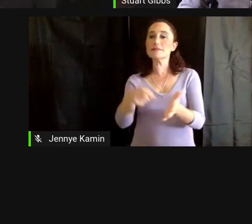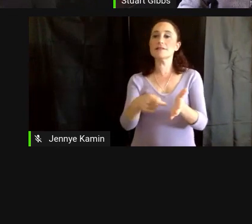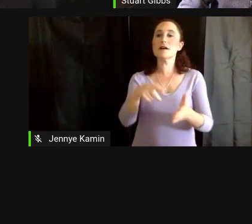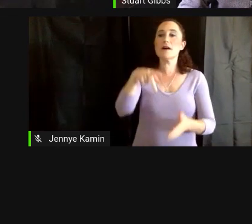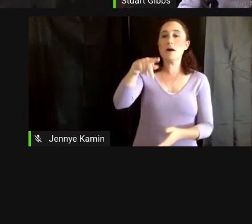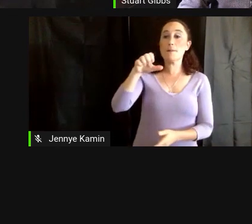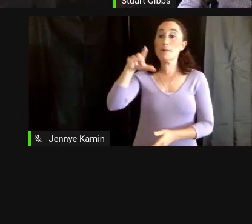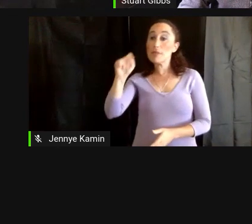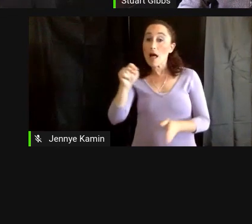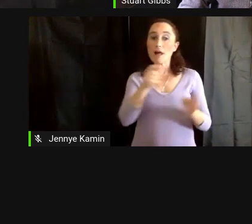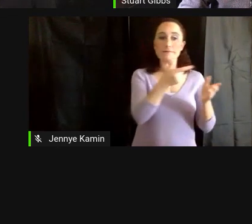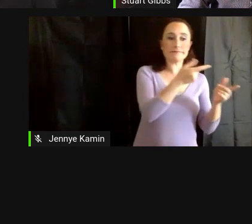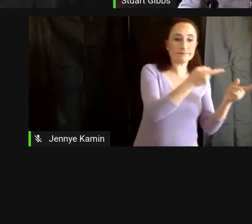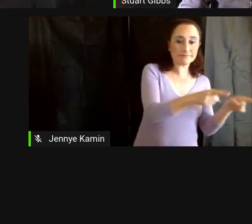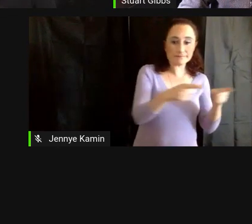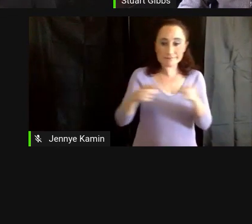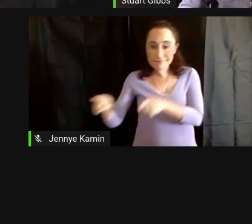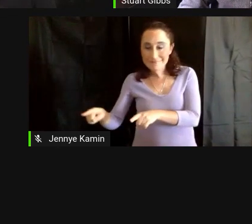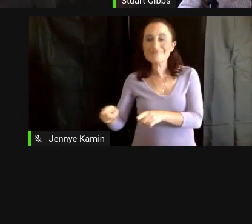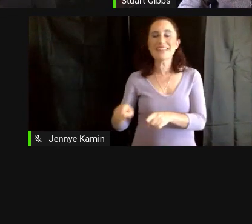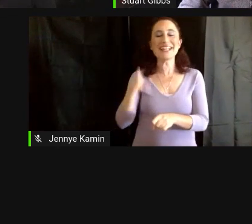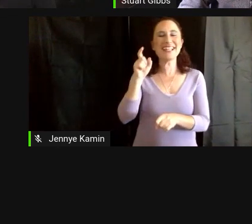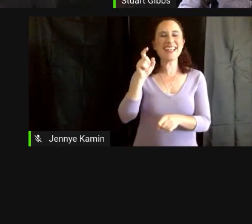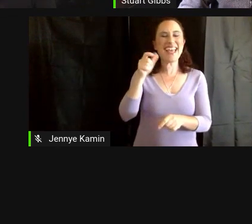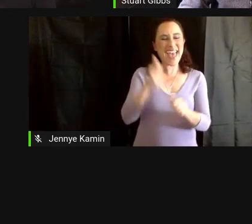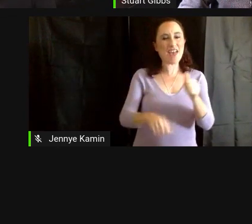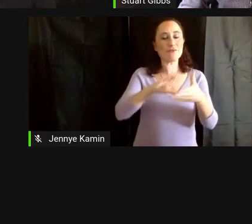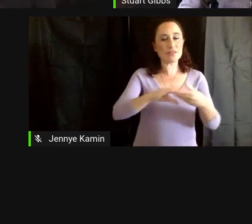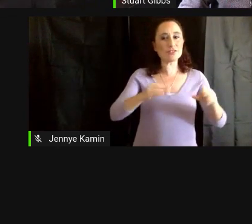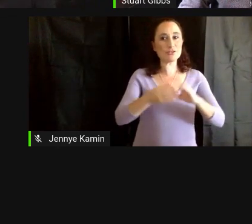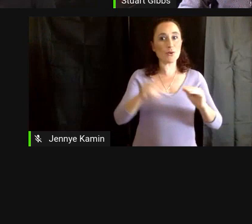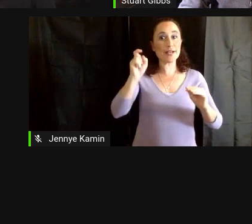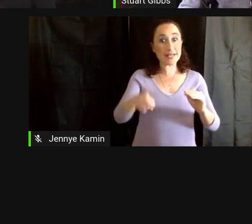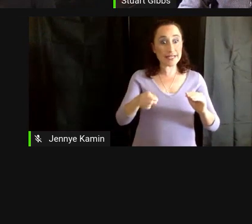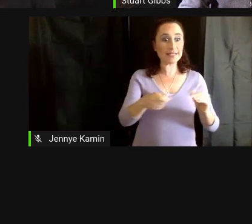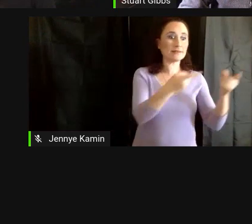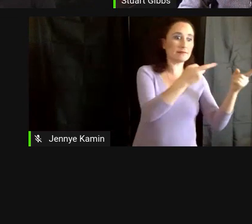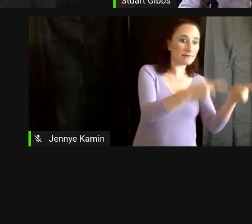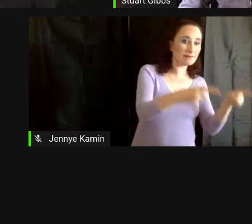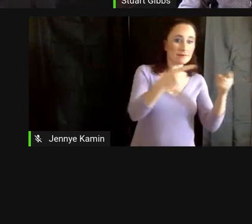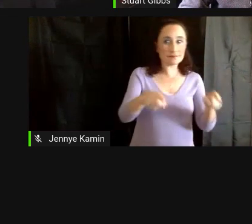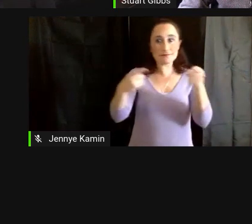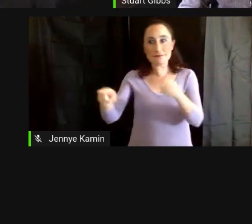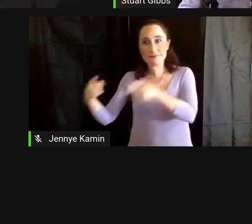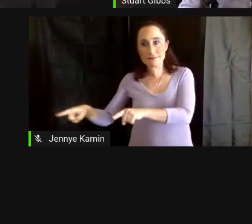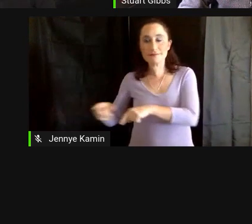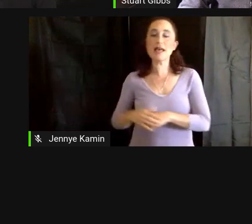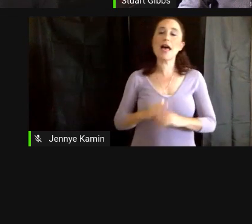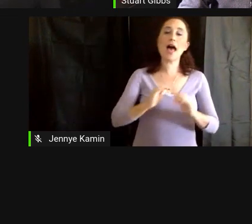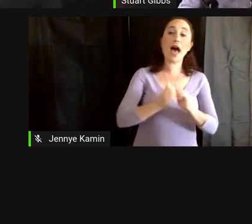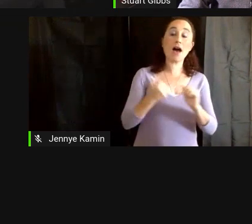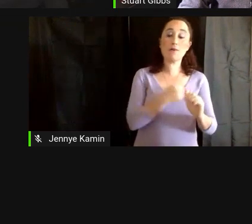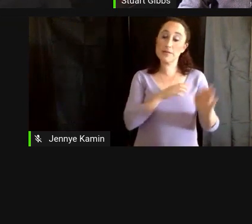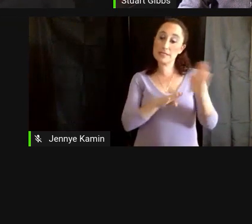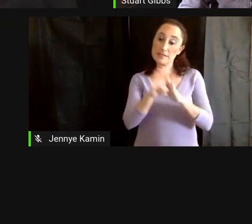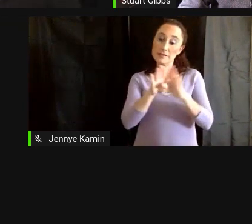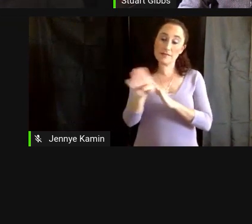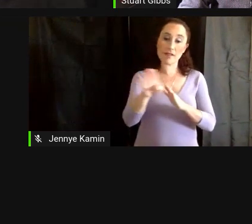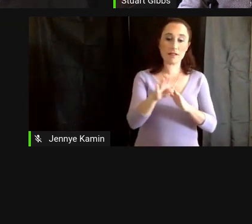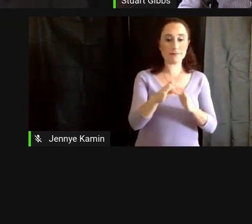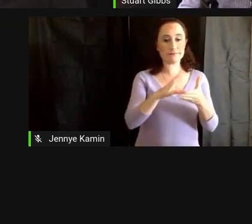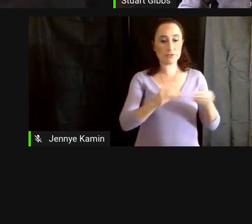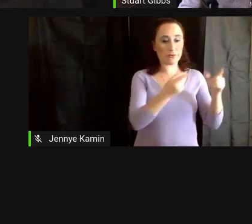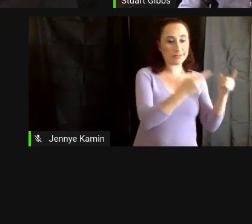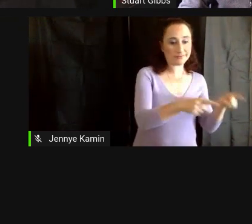thought that we would give all of you some insight into how we work on the plots for our books. We're each going to give